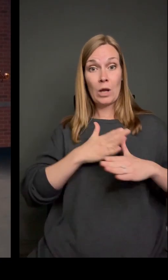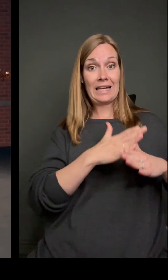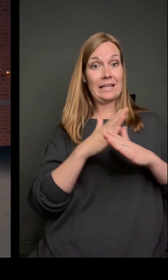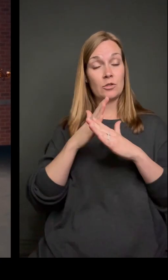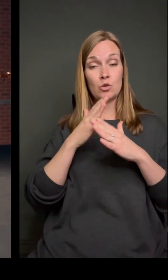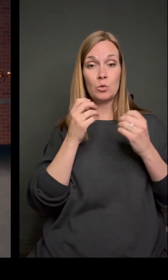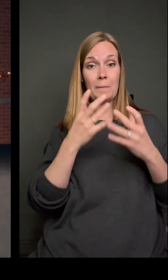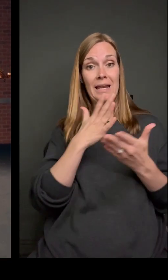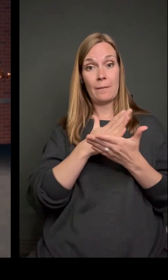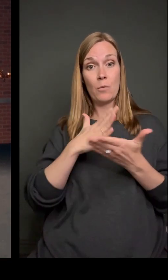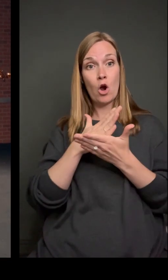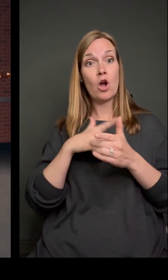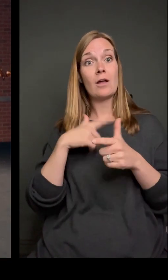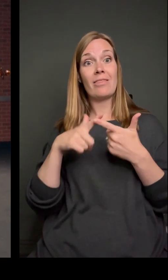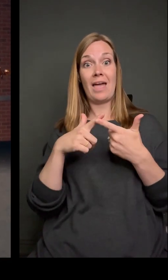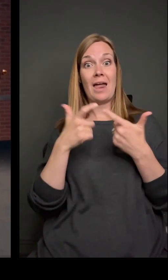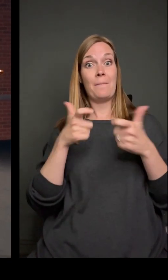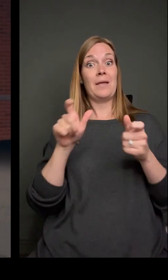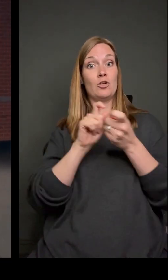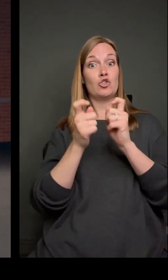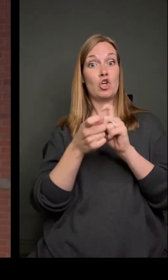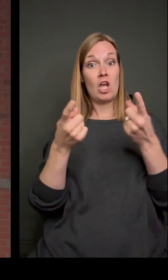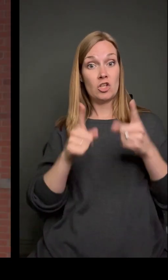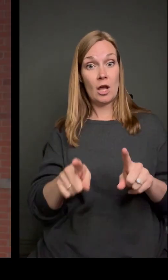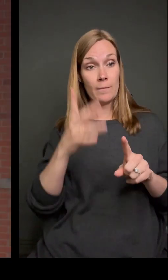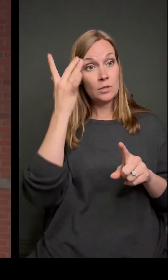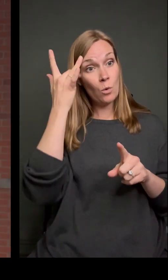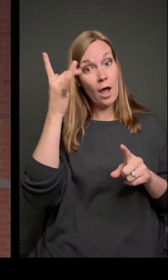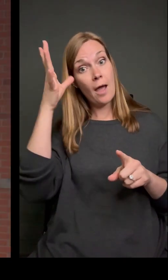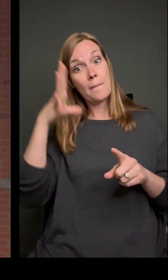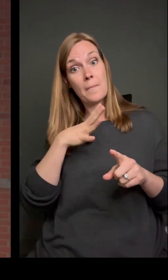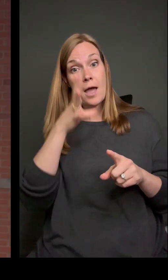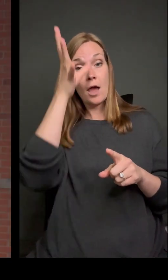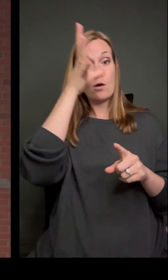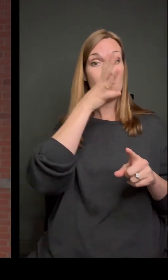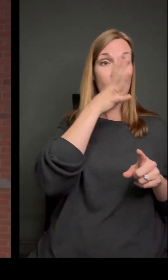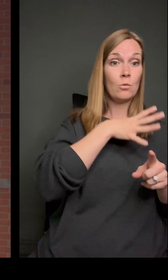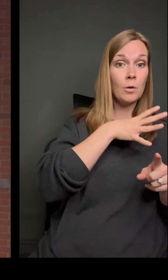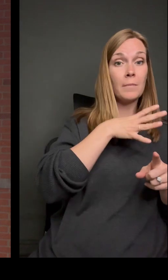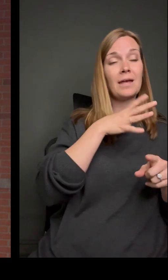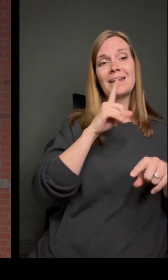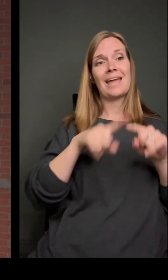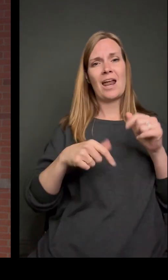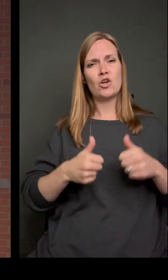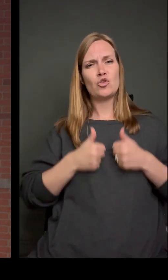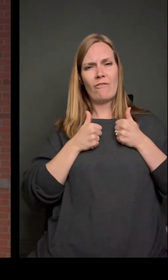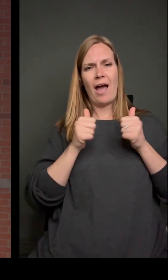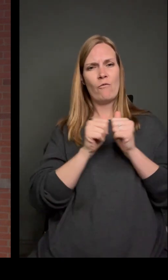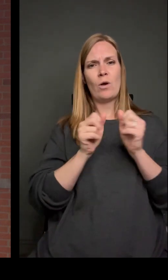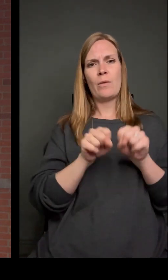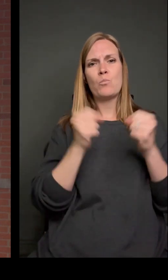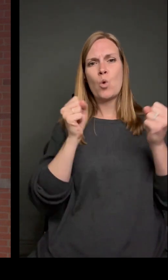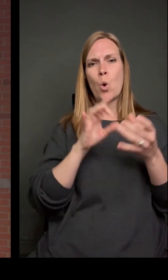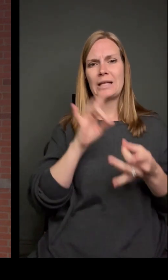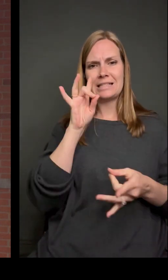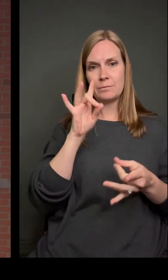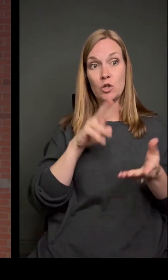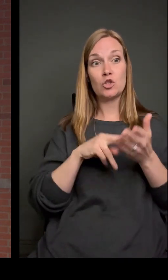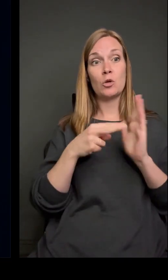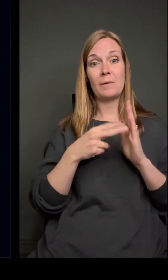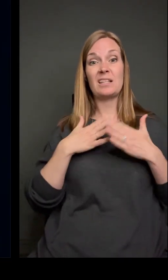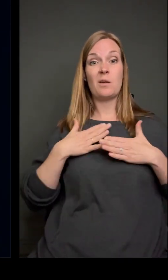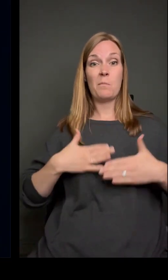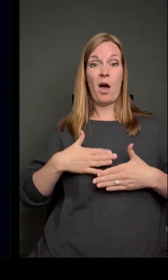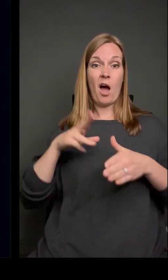many parts, then a great change takes place, because a man or a woman that is broken in spirit cannot survive, and so the body dies.